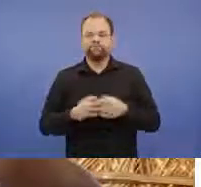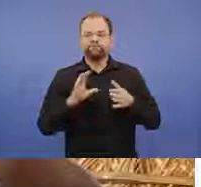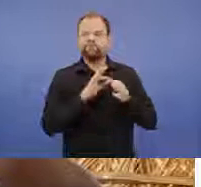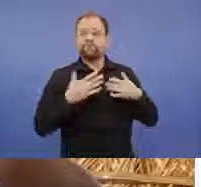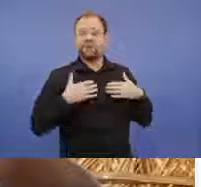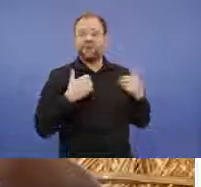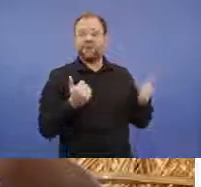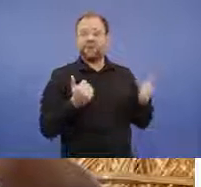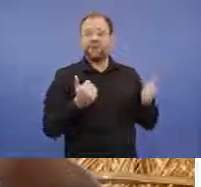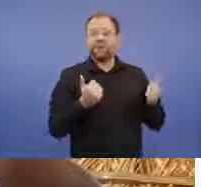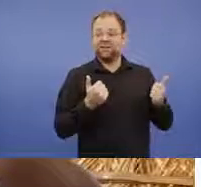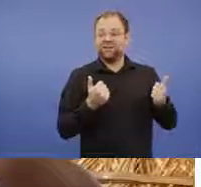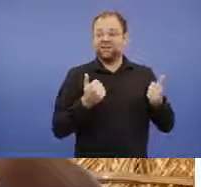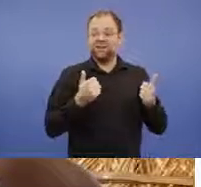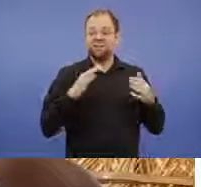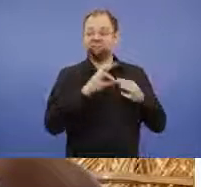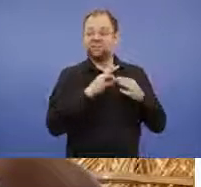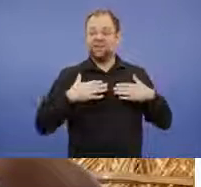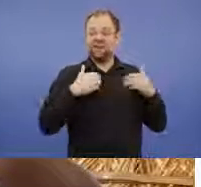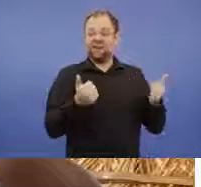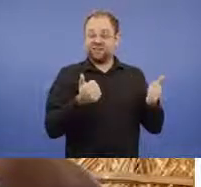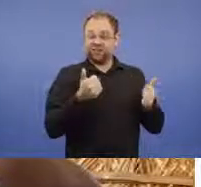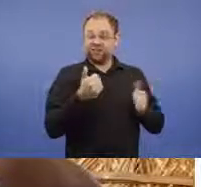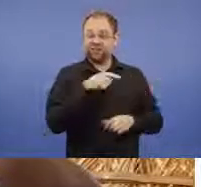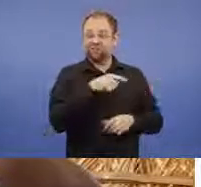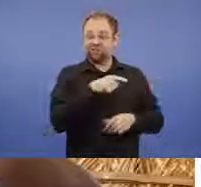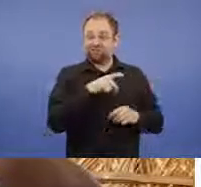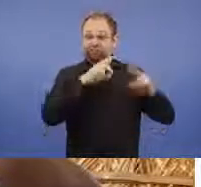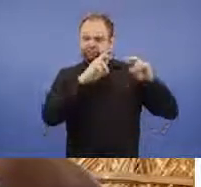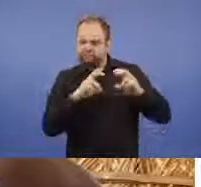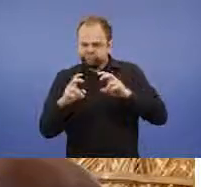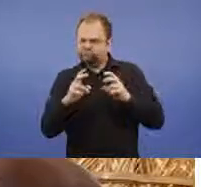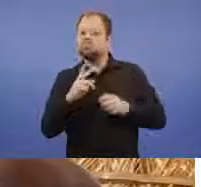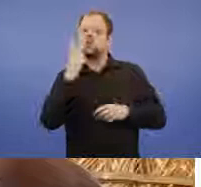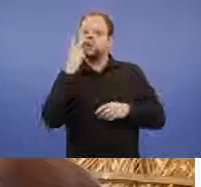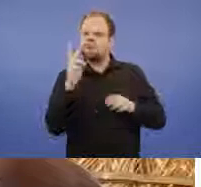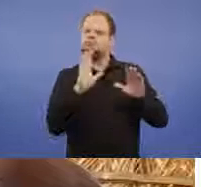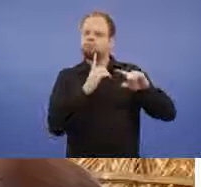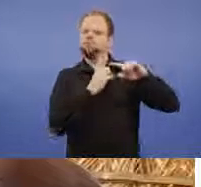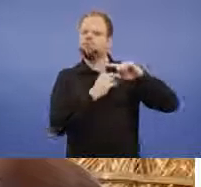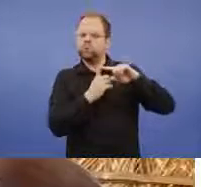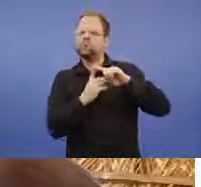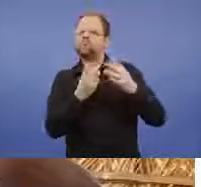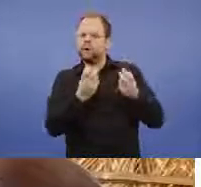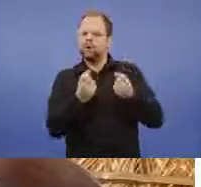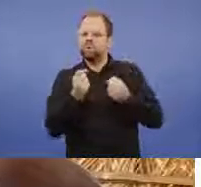of these measures are not inclusive of and accessible for refugees with disabilities.